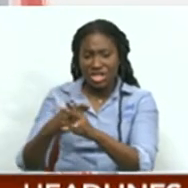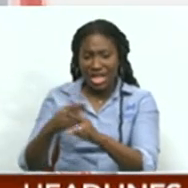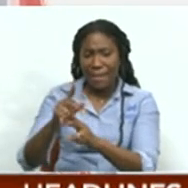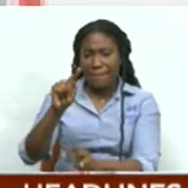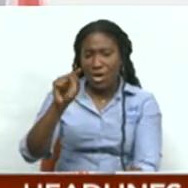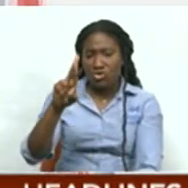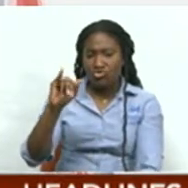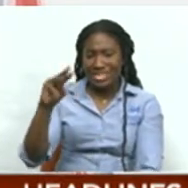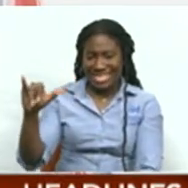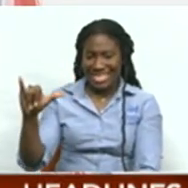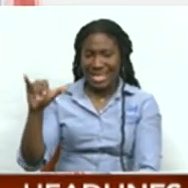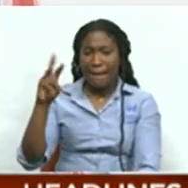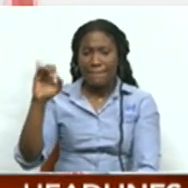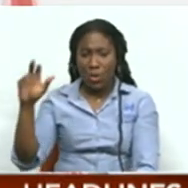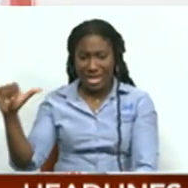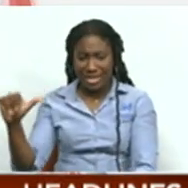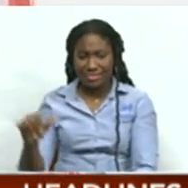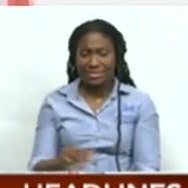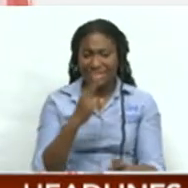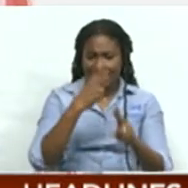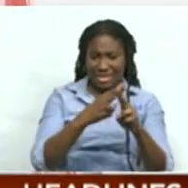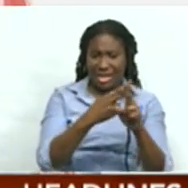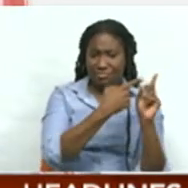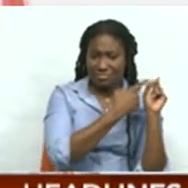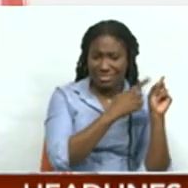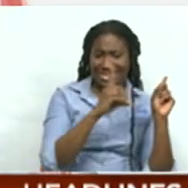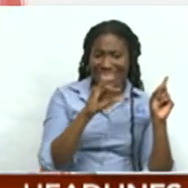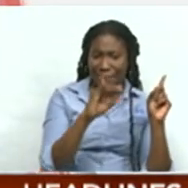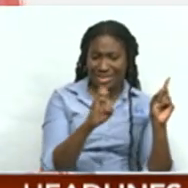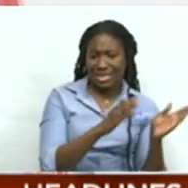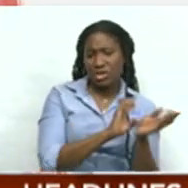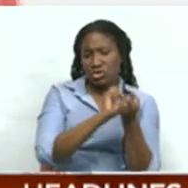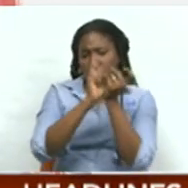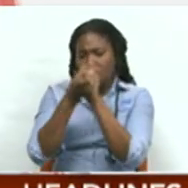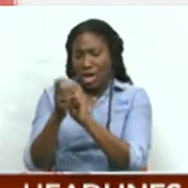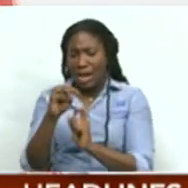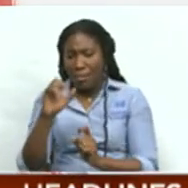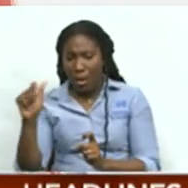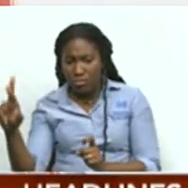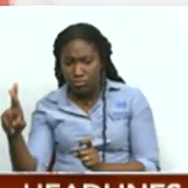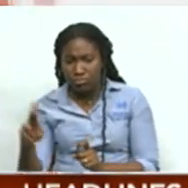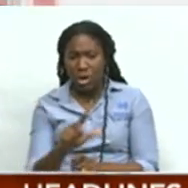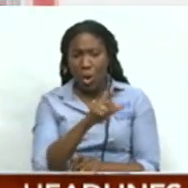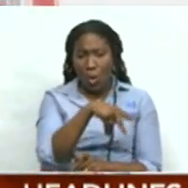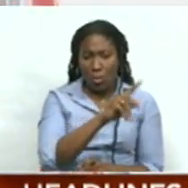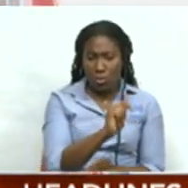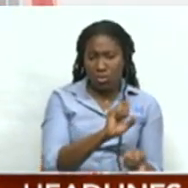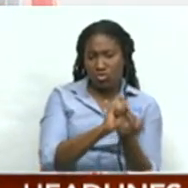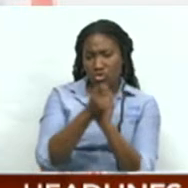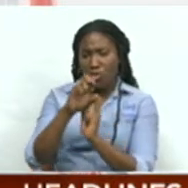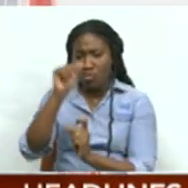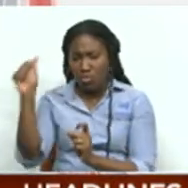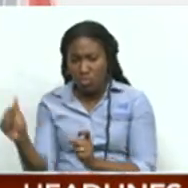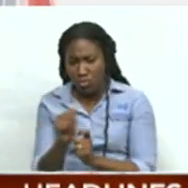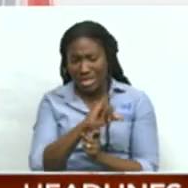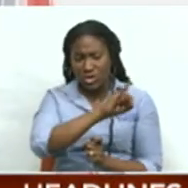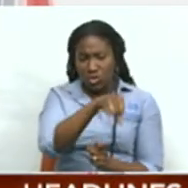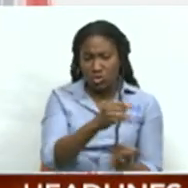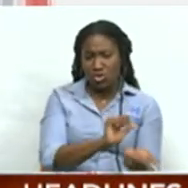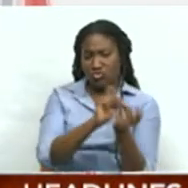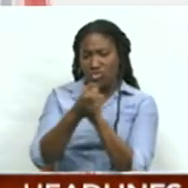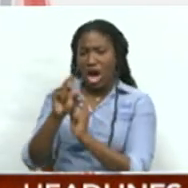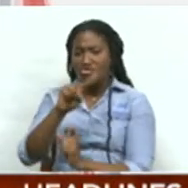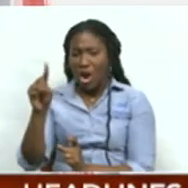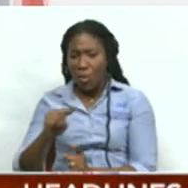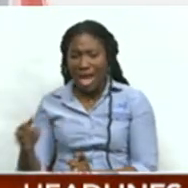O'Meara to Malaba Mosica, Lopino Borneo West to Aruka Lopino, St. Joseph to Arangwe St. Joseph, and Point Appear